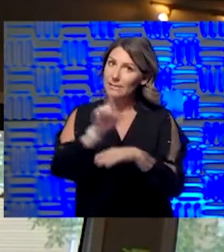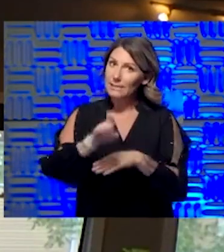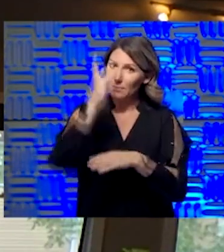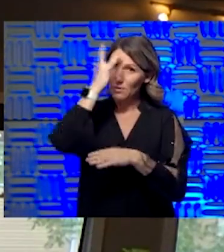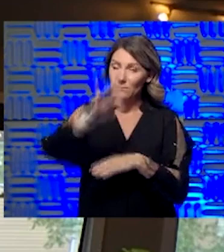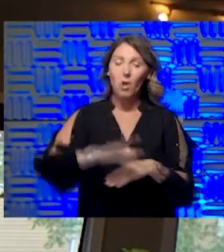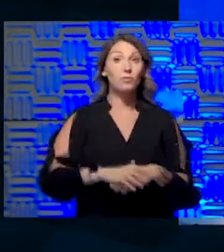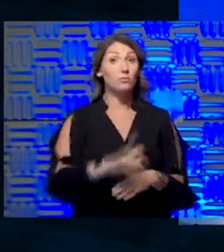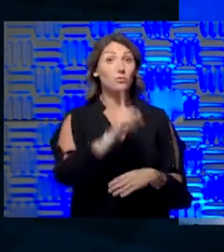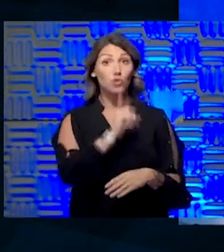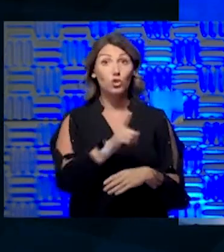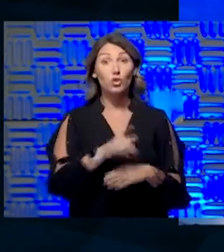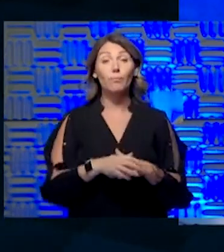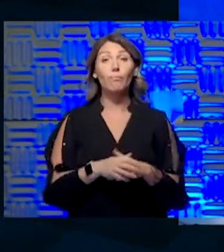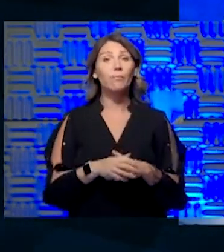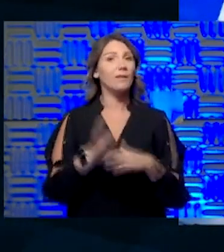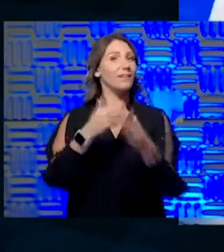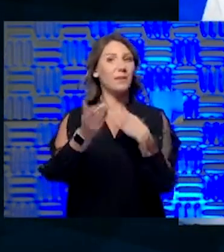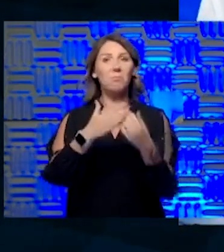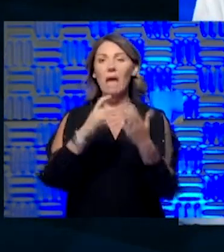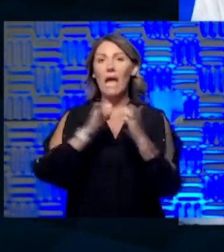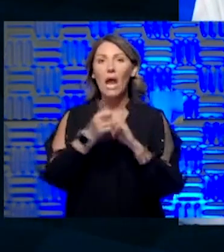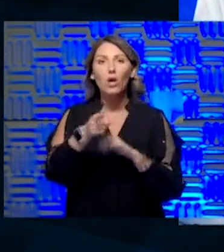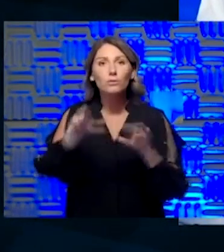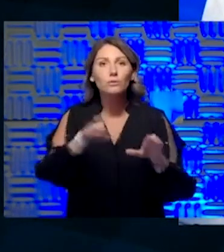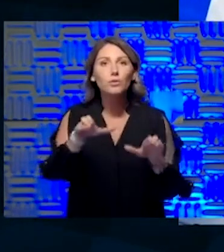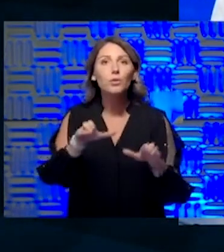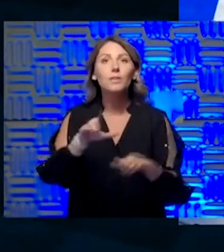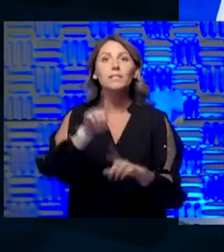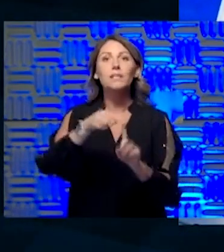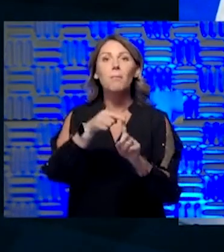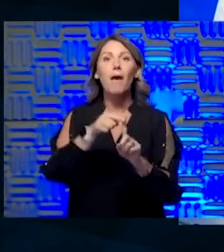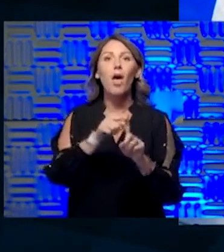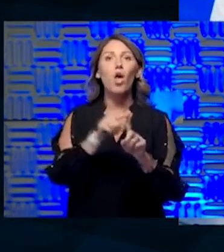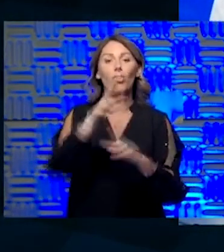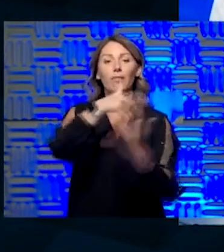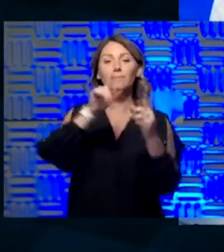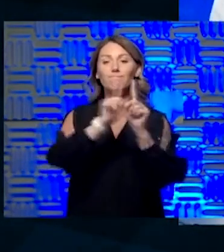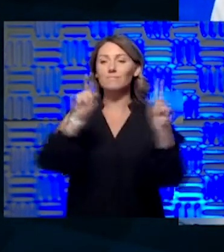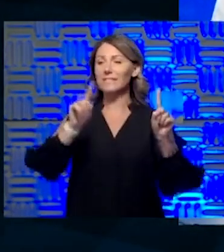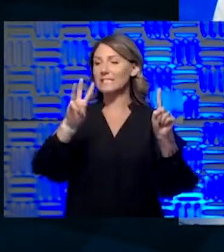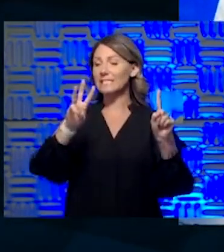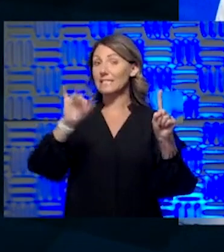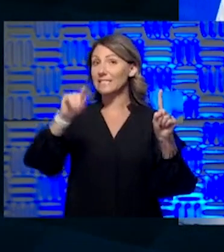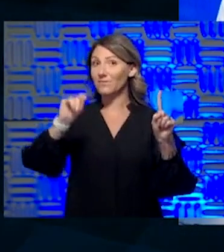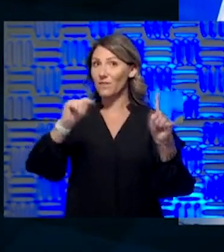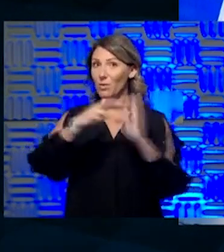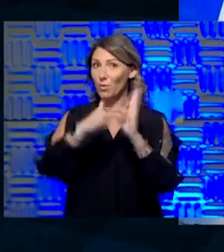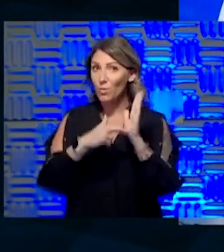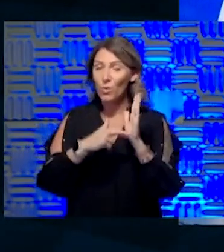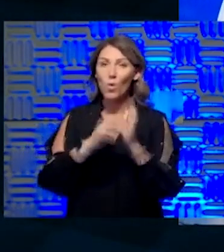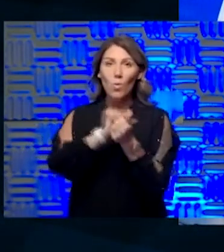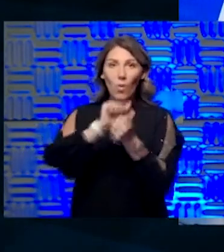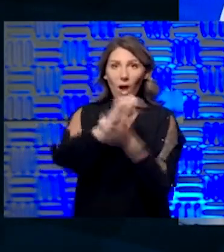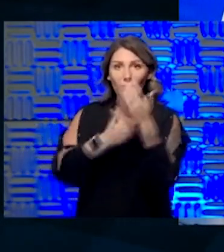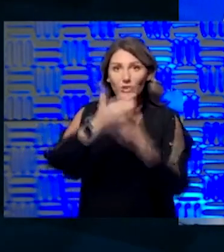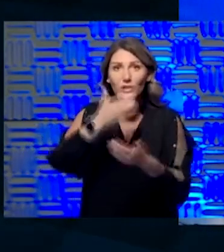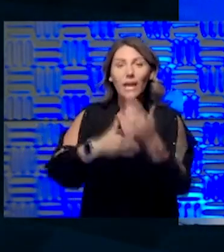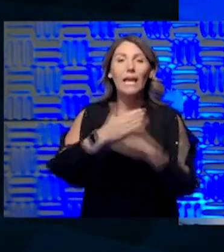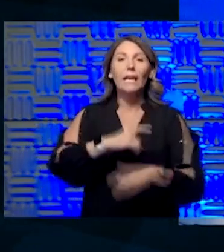strategy. And phase 1, of course, is the minimal reopening, where you're not having any external folks visiting, if at